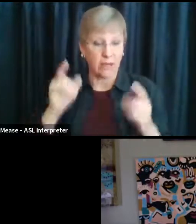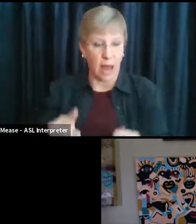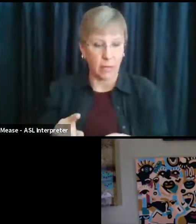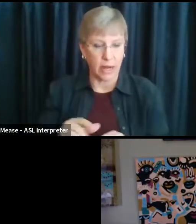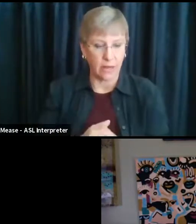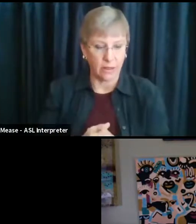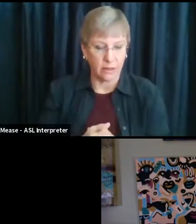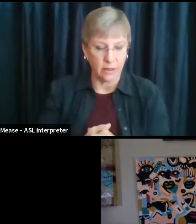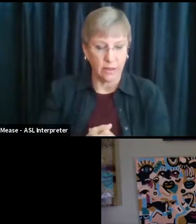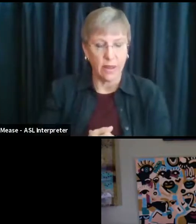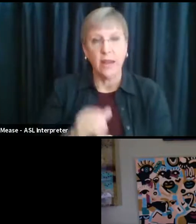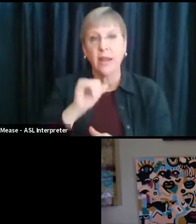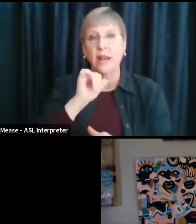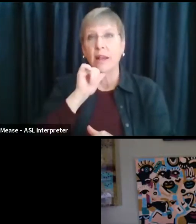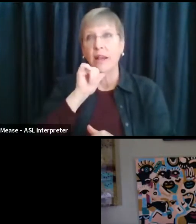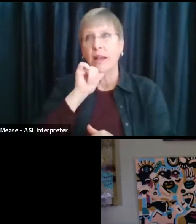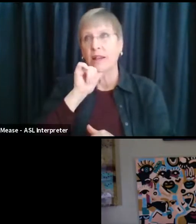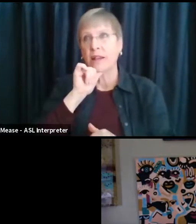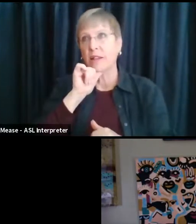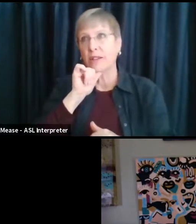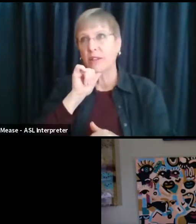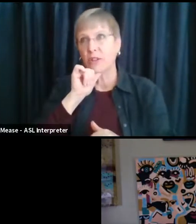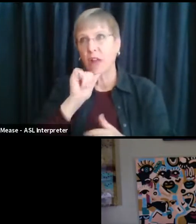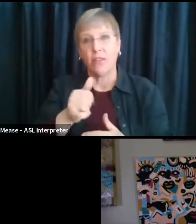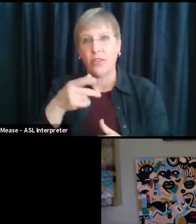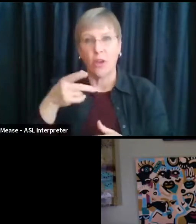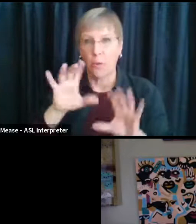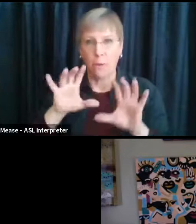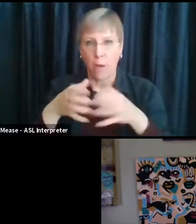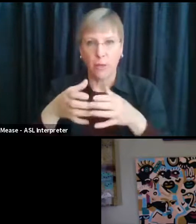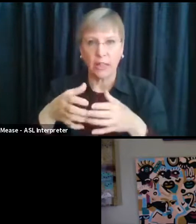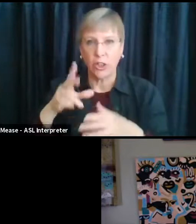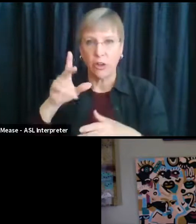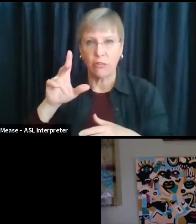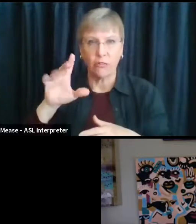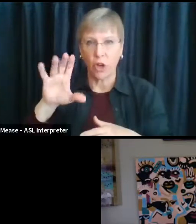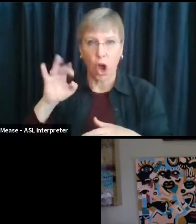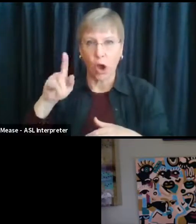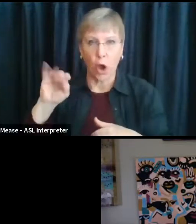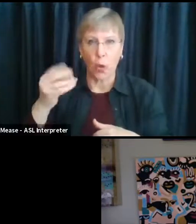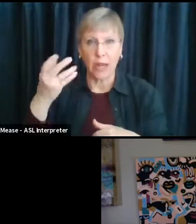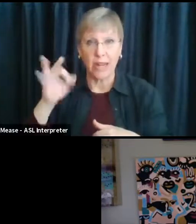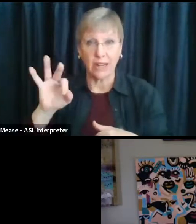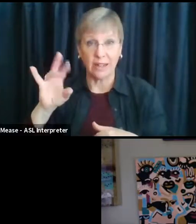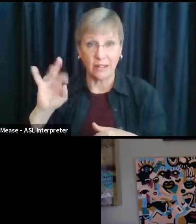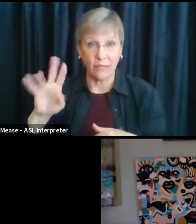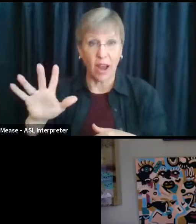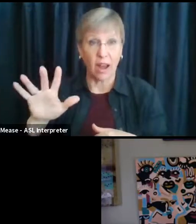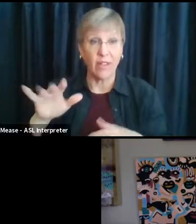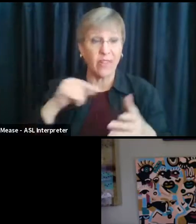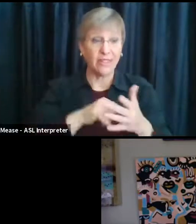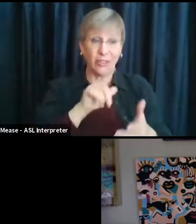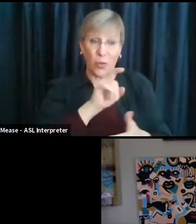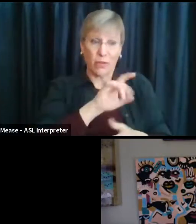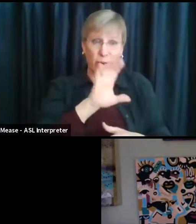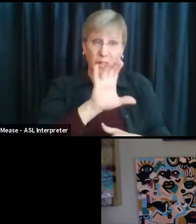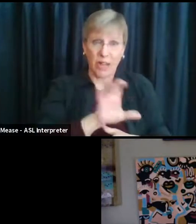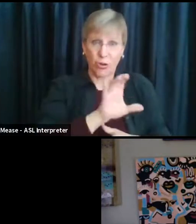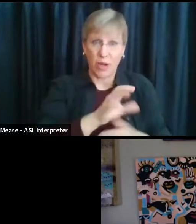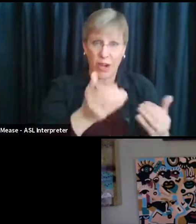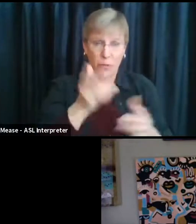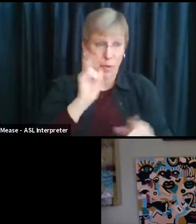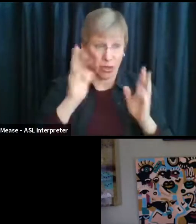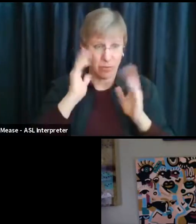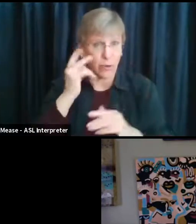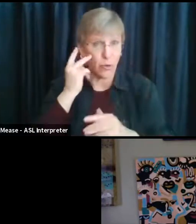It's not the population of Congo in 1975. Today it's 21st century. People are expecting to see those objects.